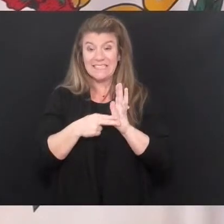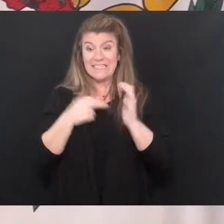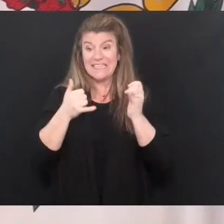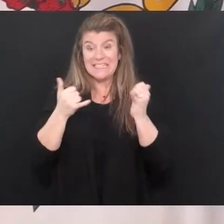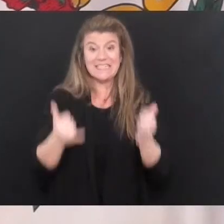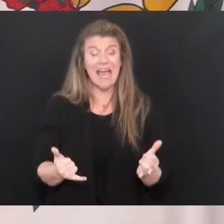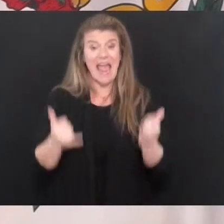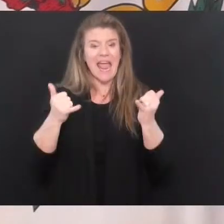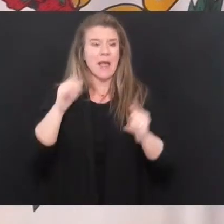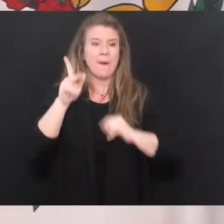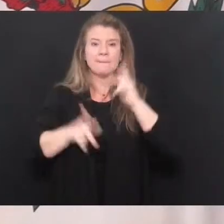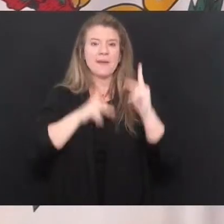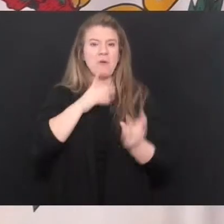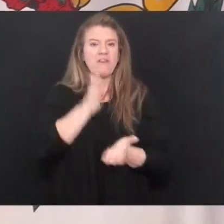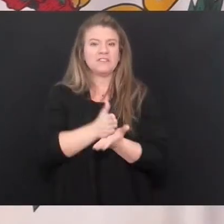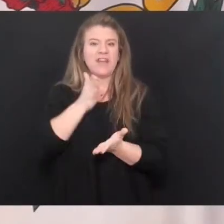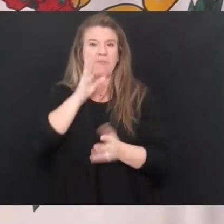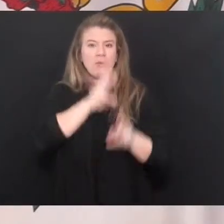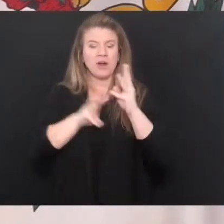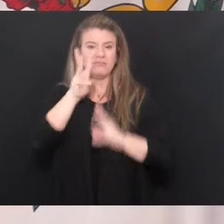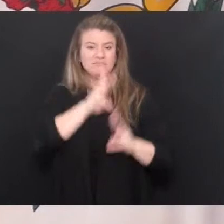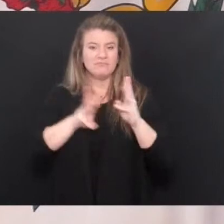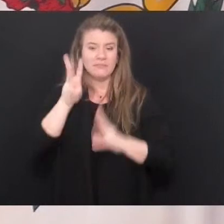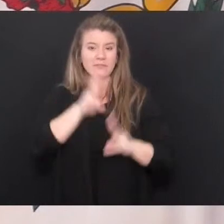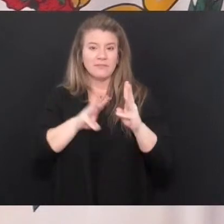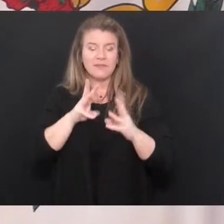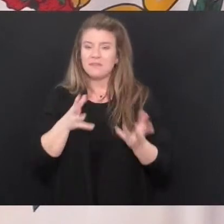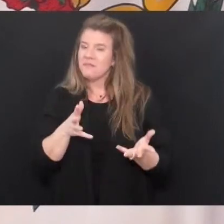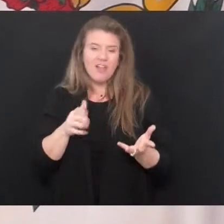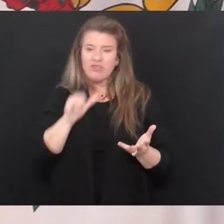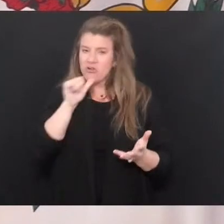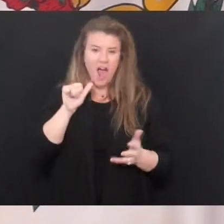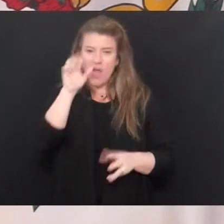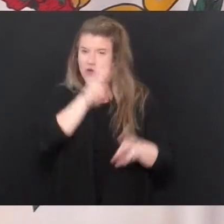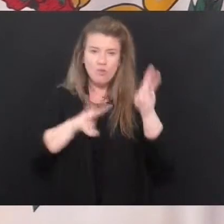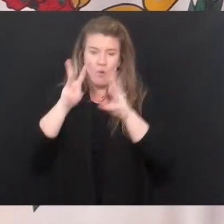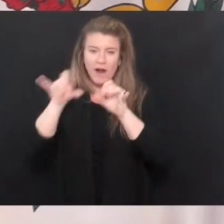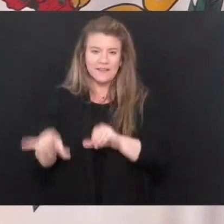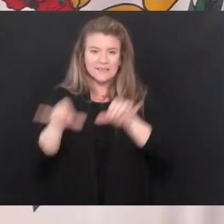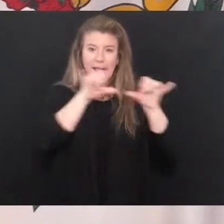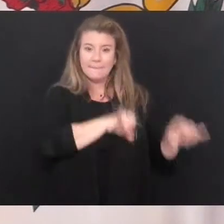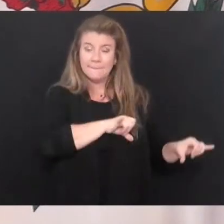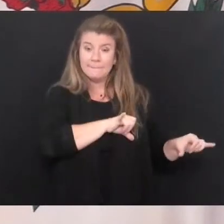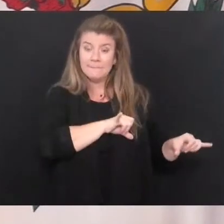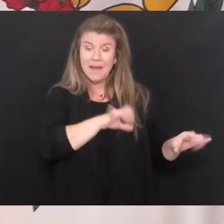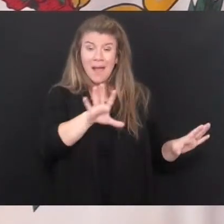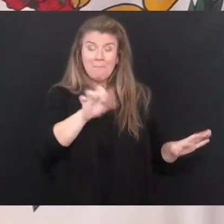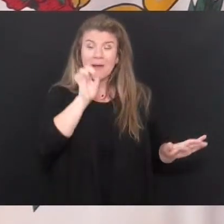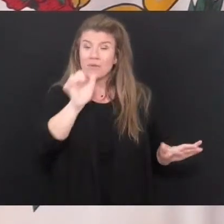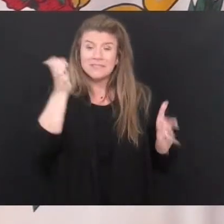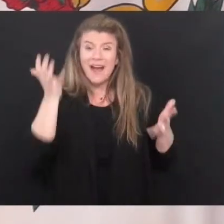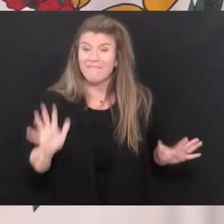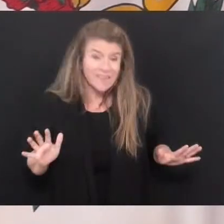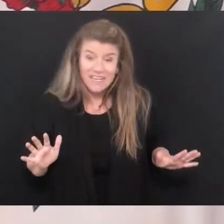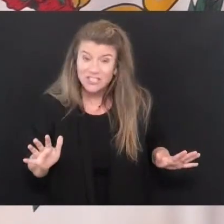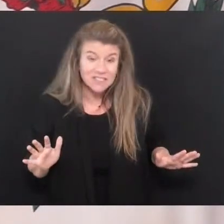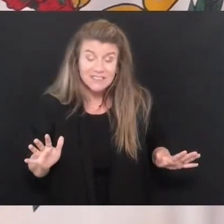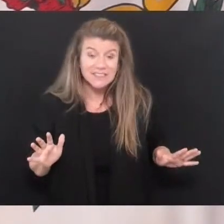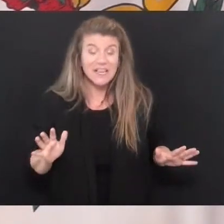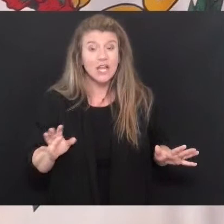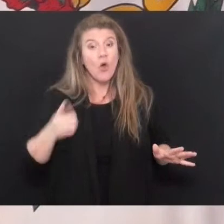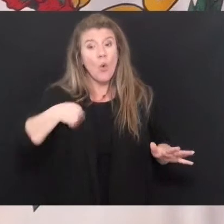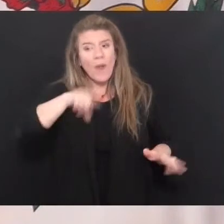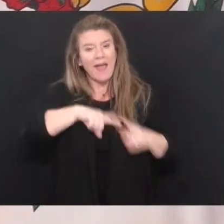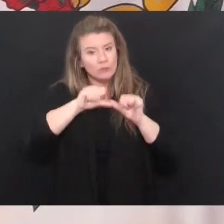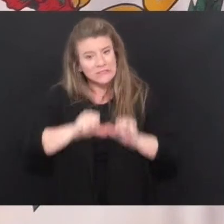not concerned. We're not concerned nearly to the level that we should be. We can finish this